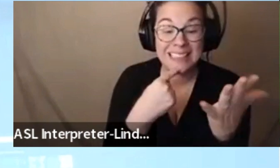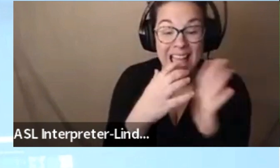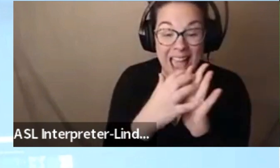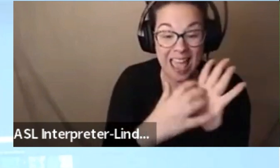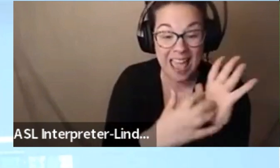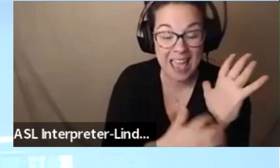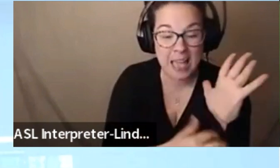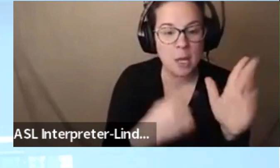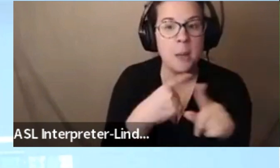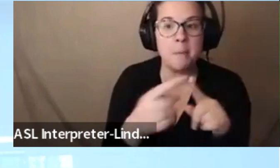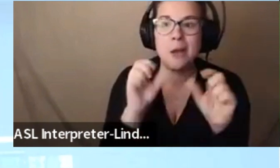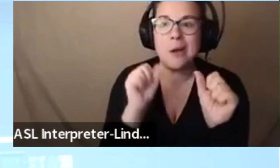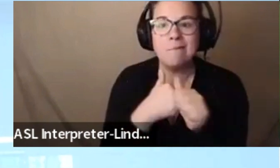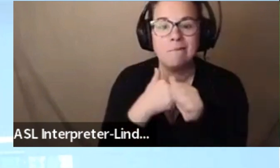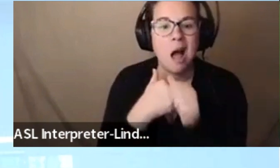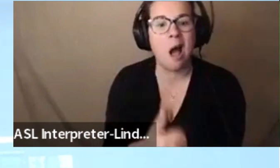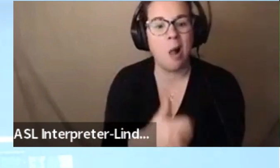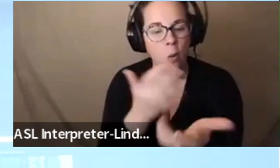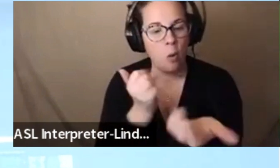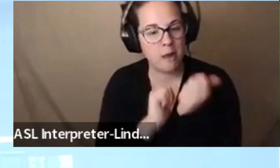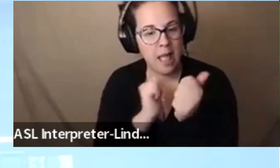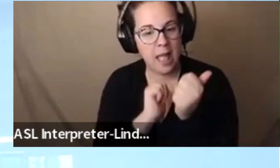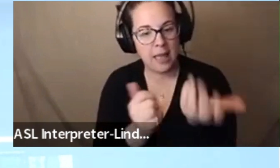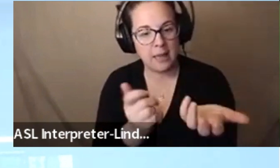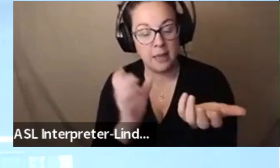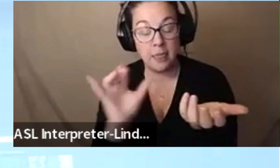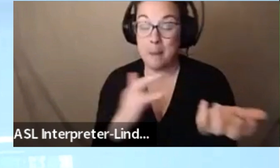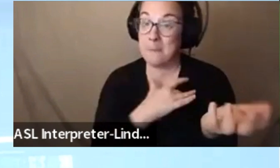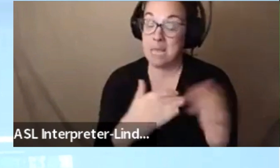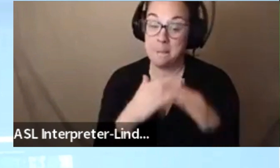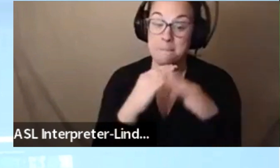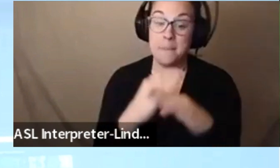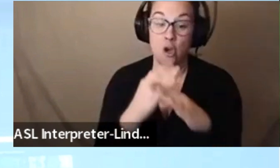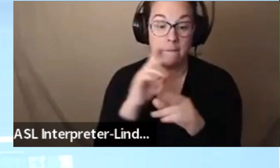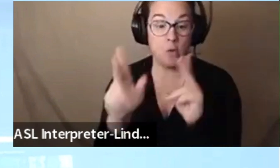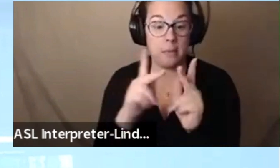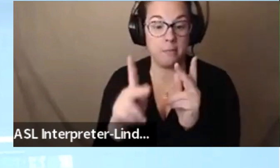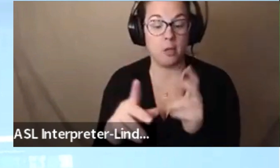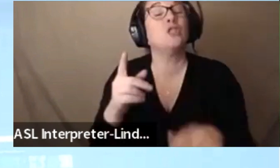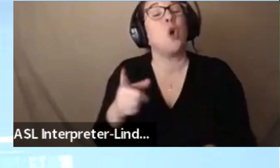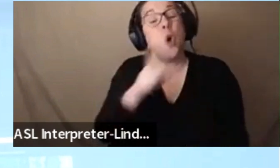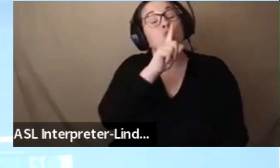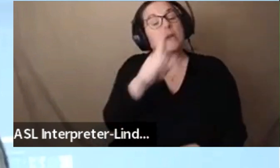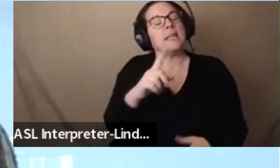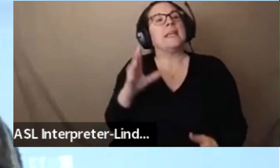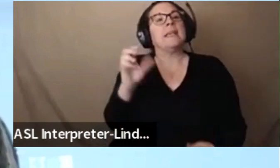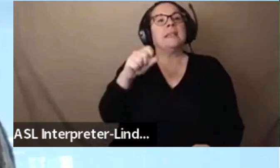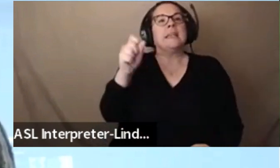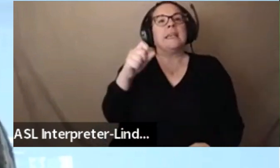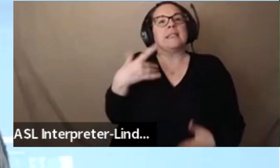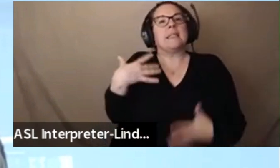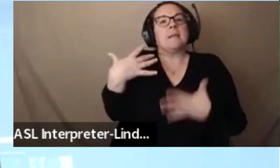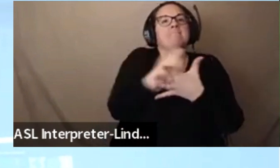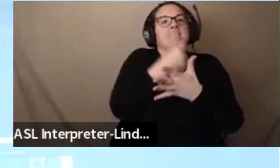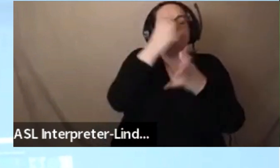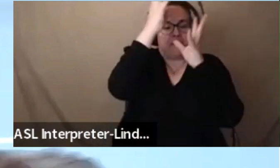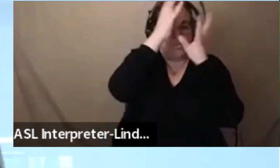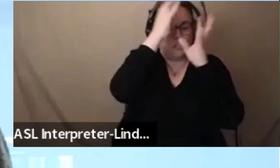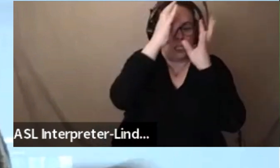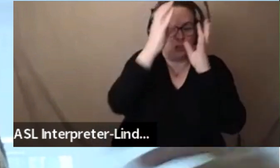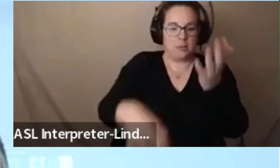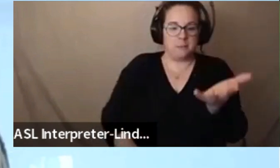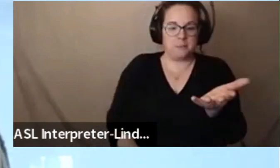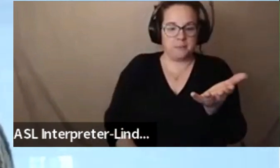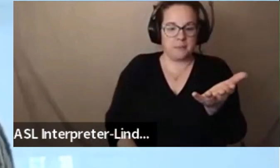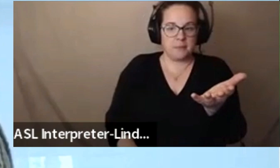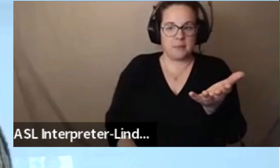going on, even if you didn't understand everything they were saying, which you know, is the biggest barrier to introducing people to Shakespeare. So it's fine.